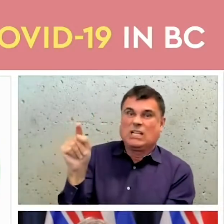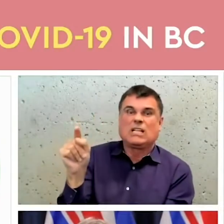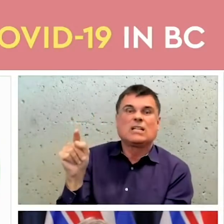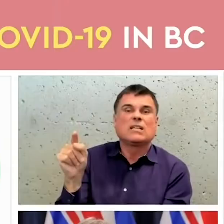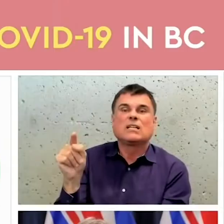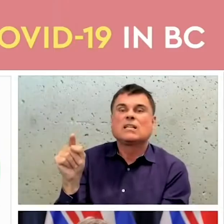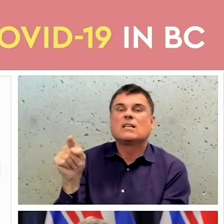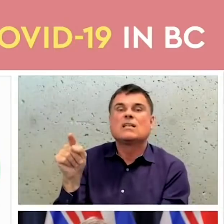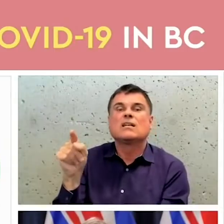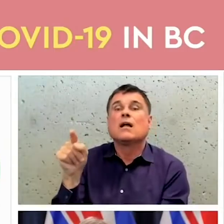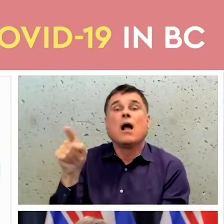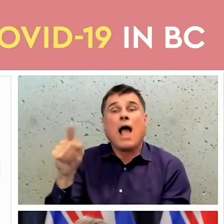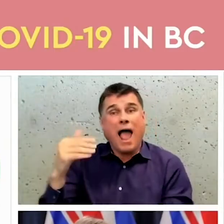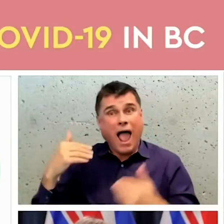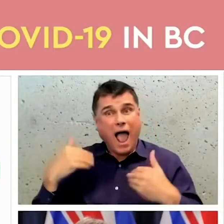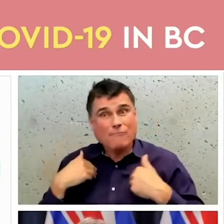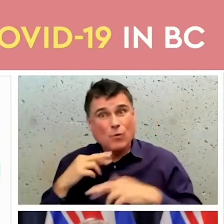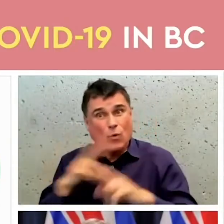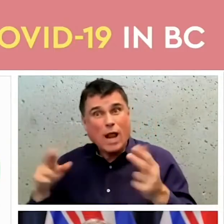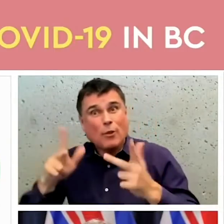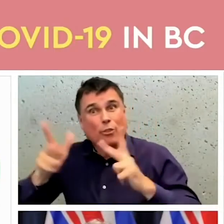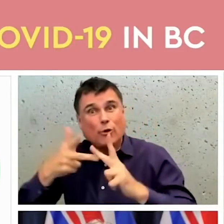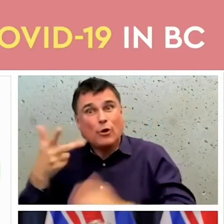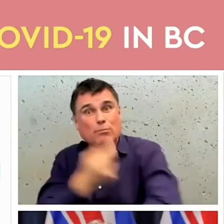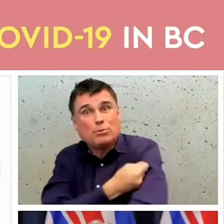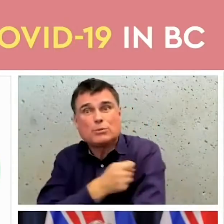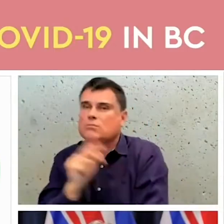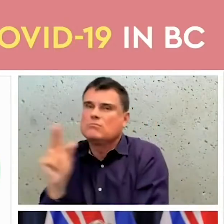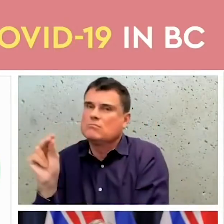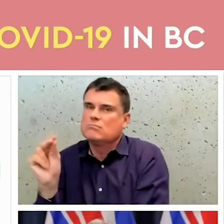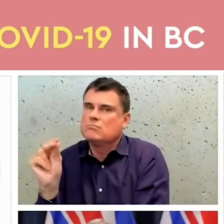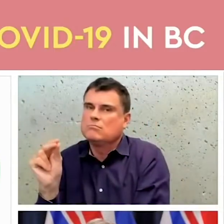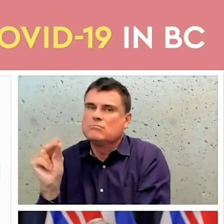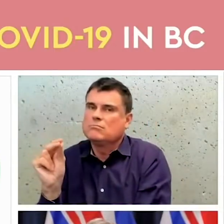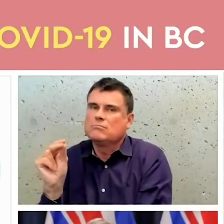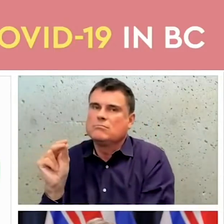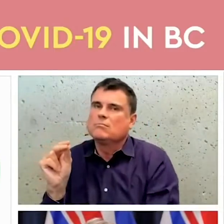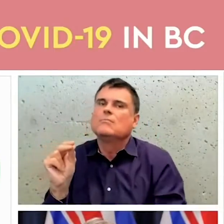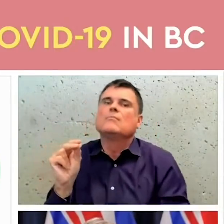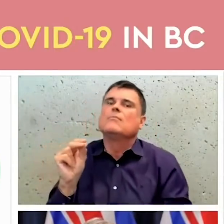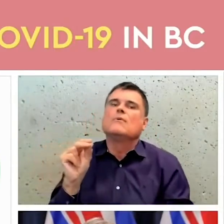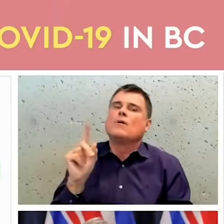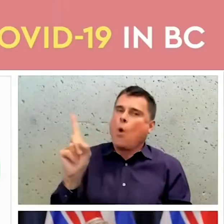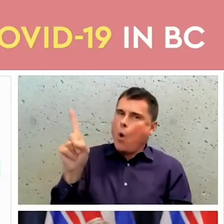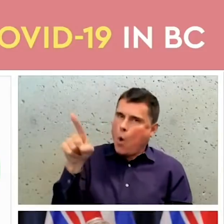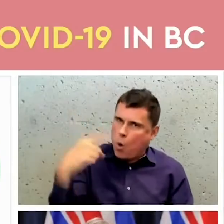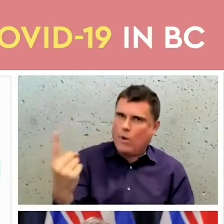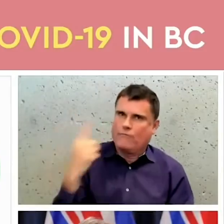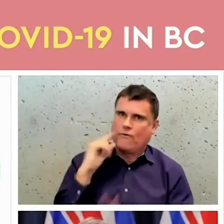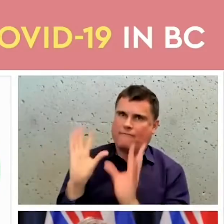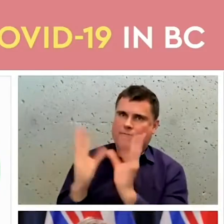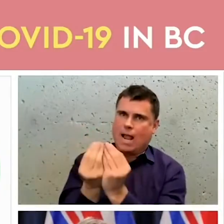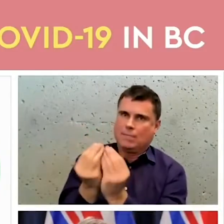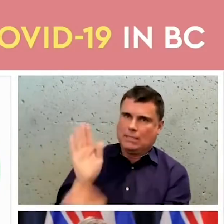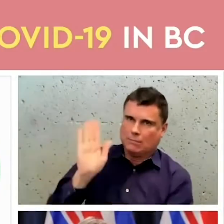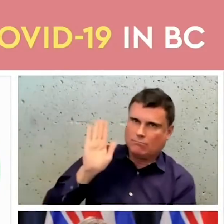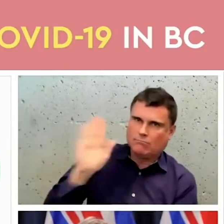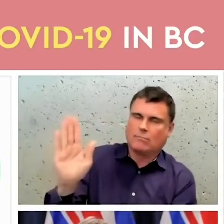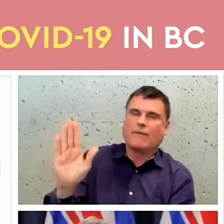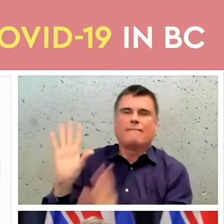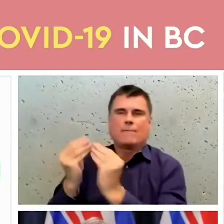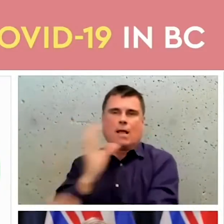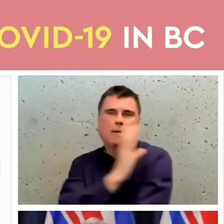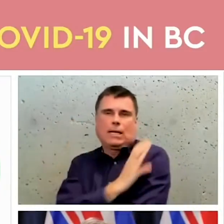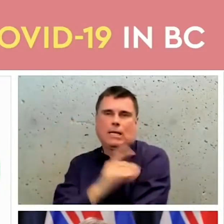or dose 1 and dose 2 for the adults in our population. We will be just dedicating these clinics